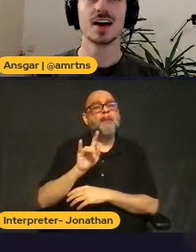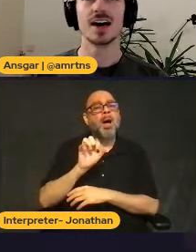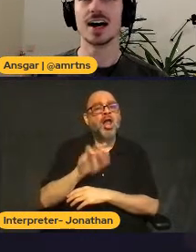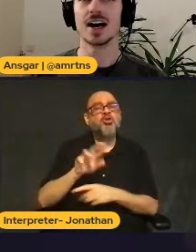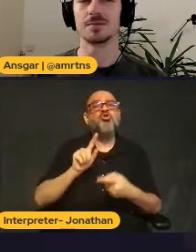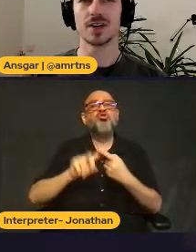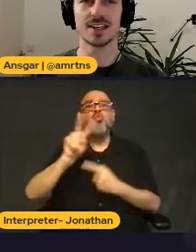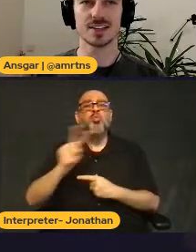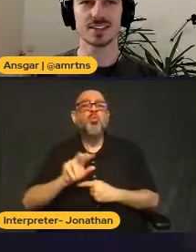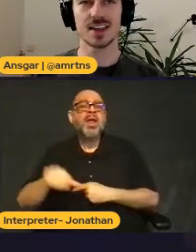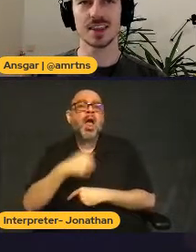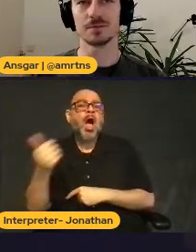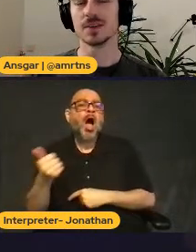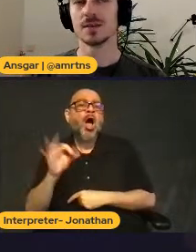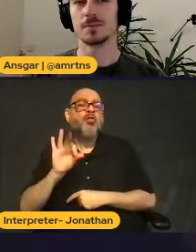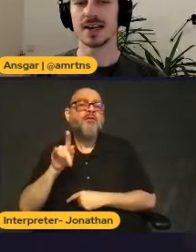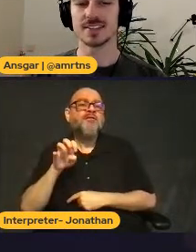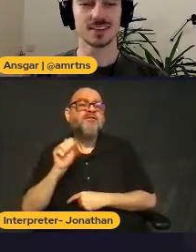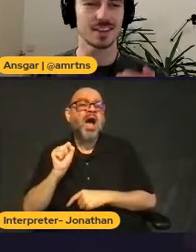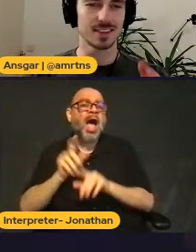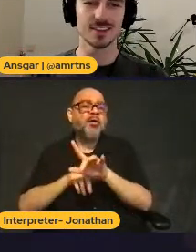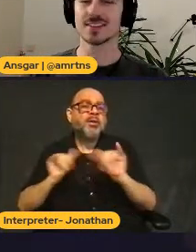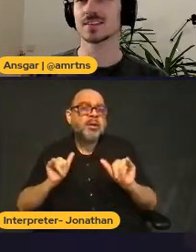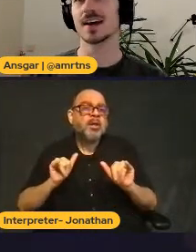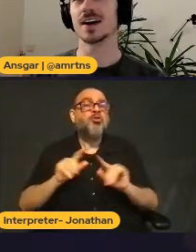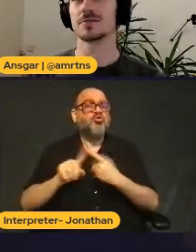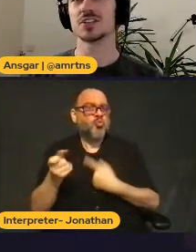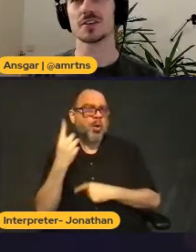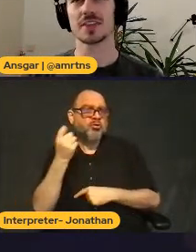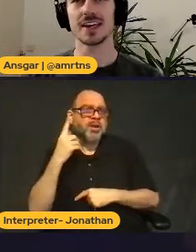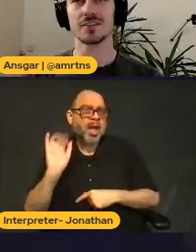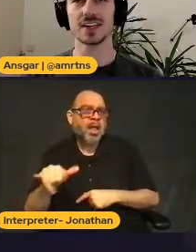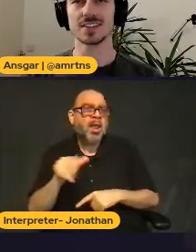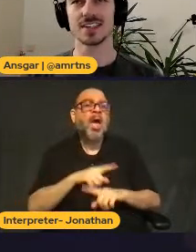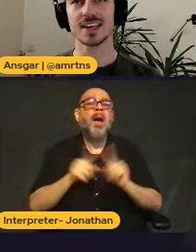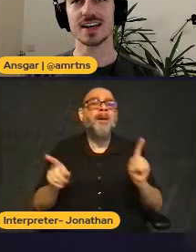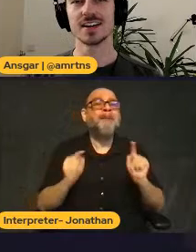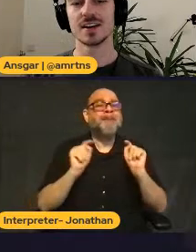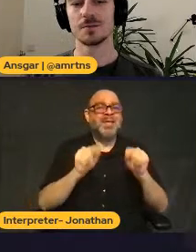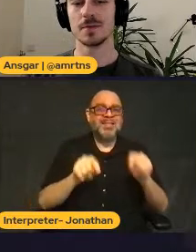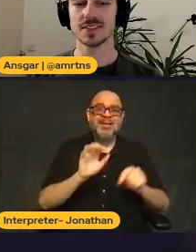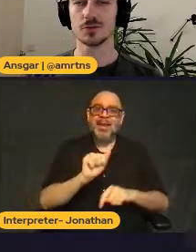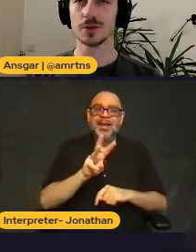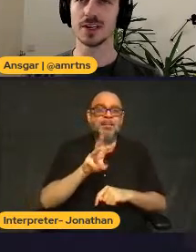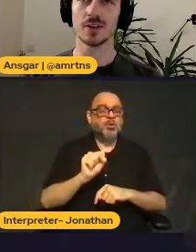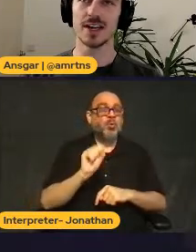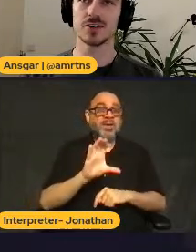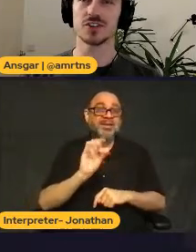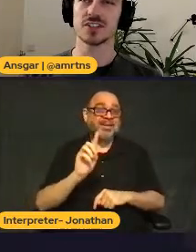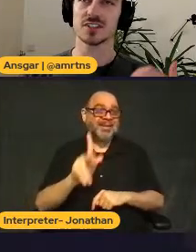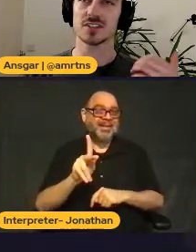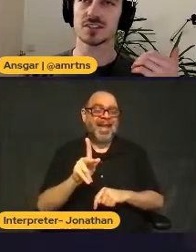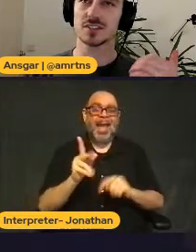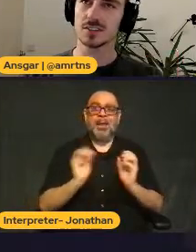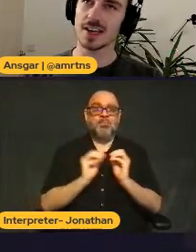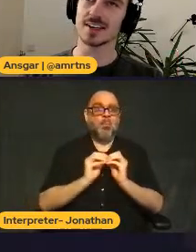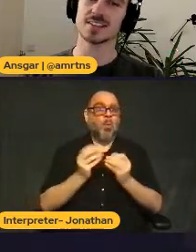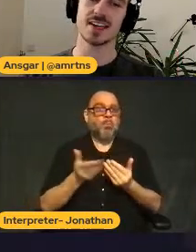once and understand them. But this feature of the AWS CDK makes it really great to